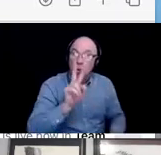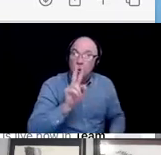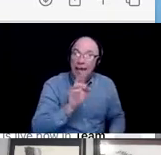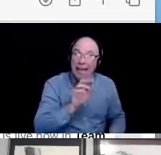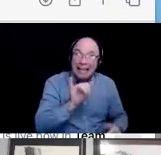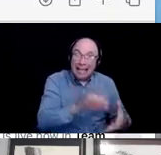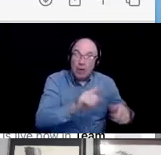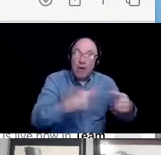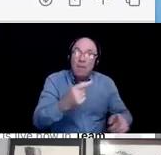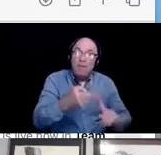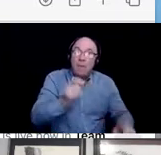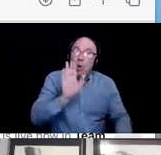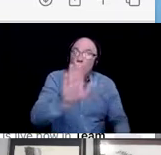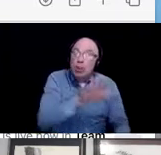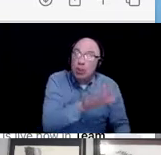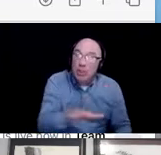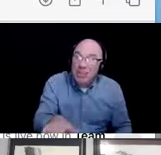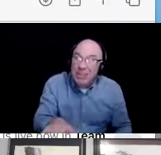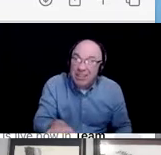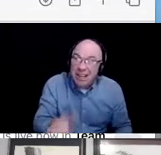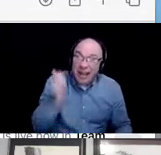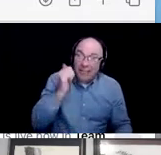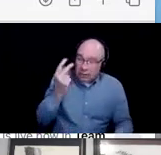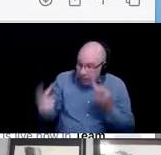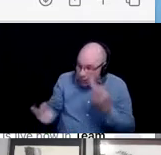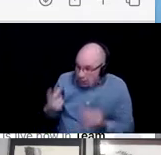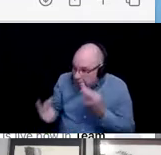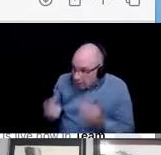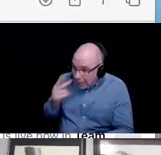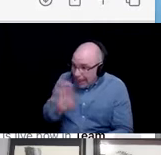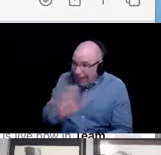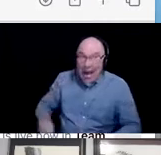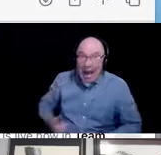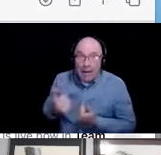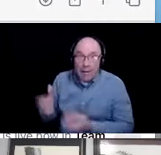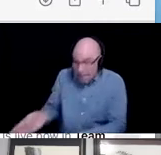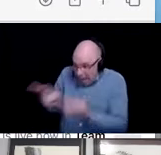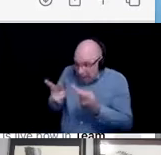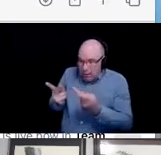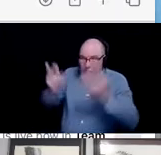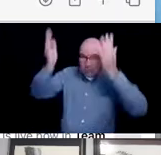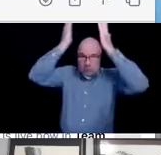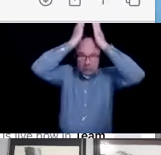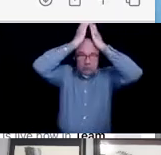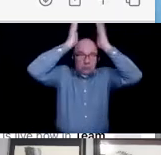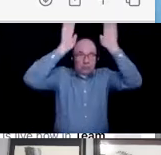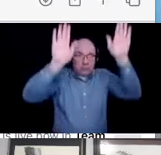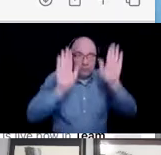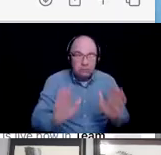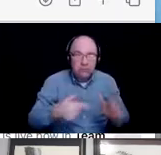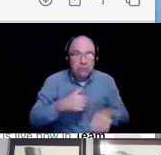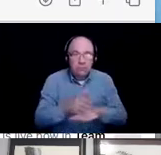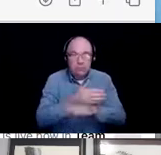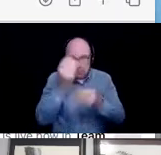and you see them almost every day and you see that they have their lives back, it's amazing. And I want to quickly share because there's